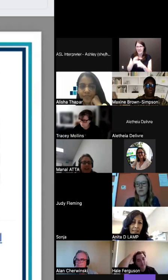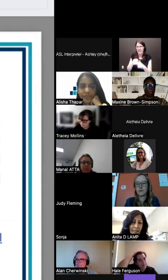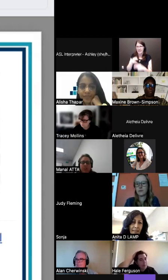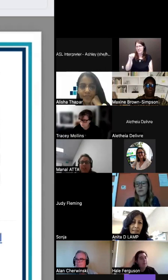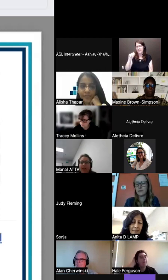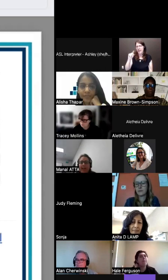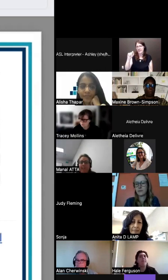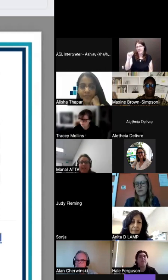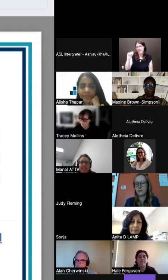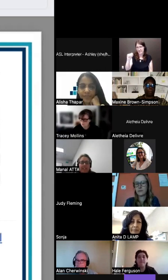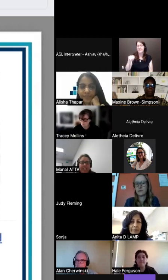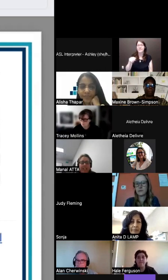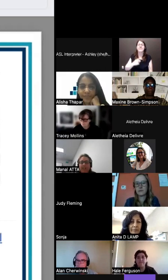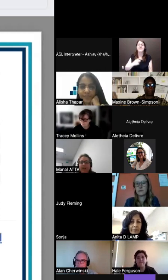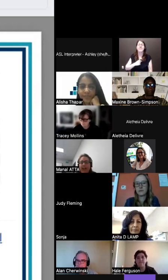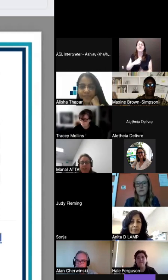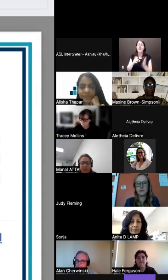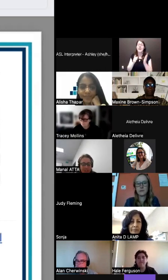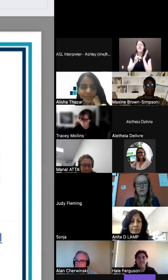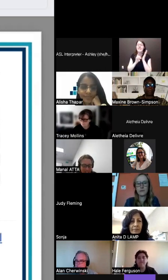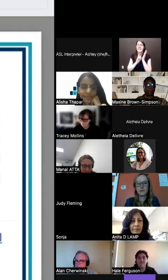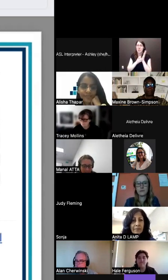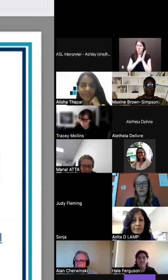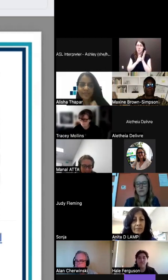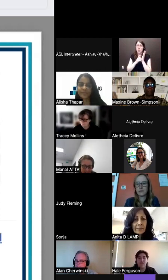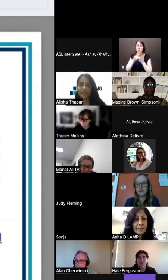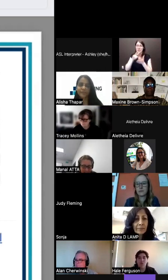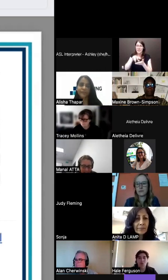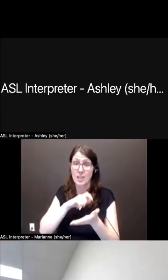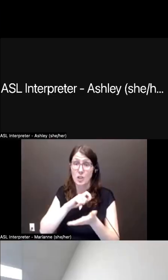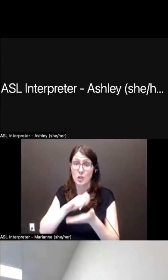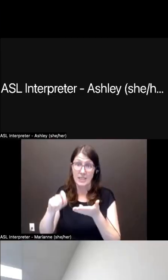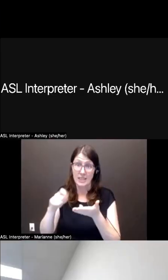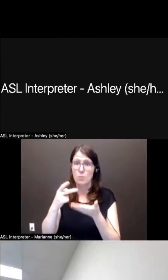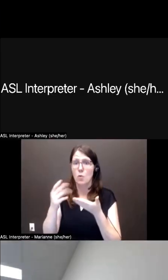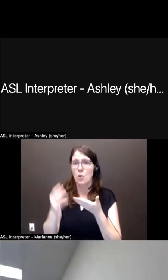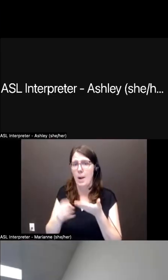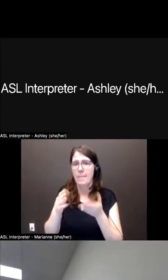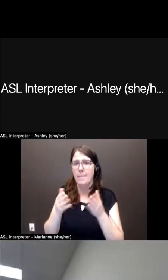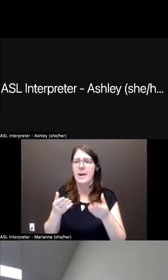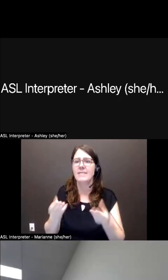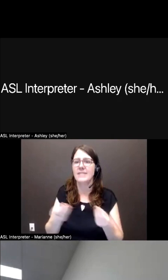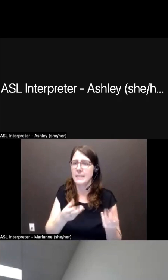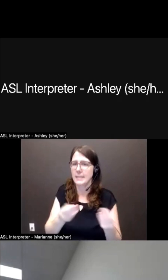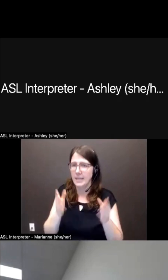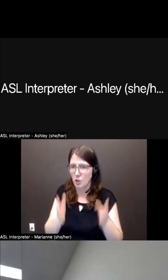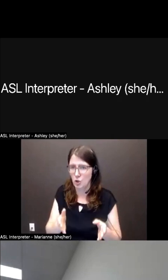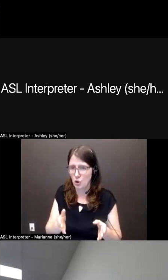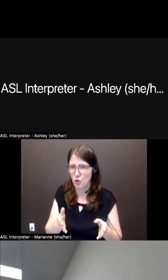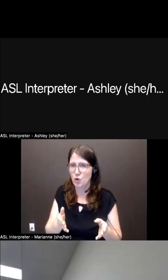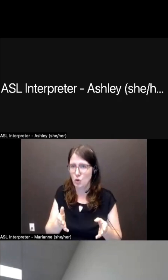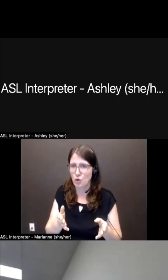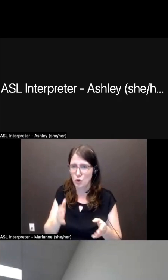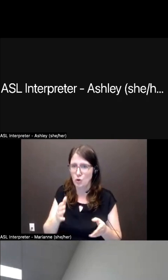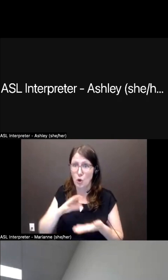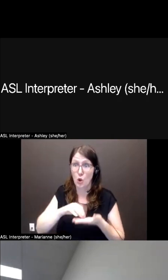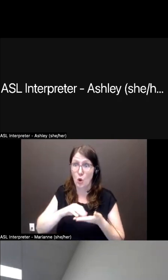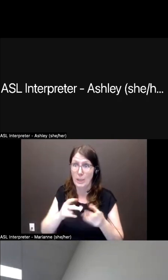Program Manager and Facilitator at the Learning Place. I've been with the Learning Place